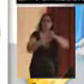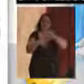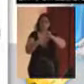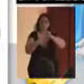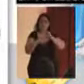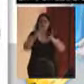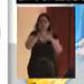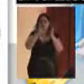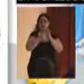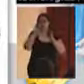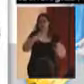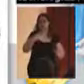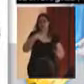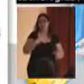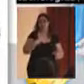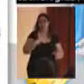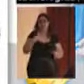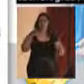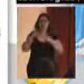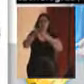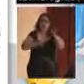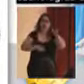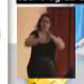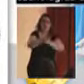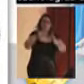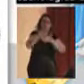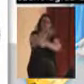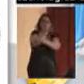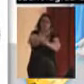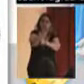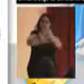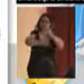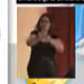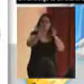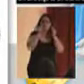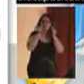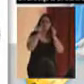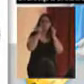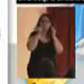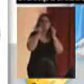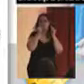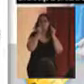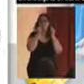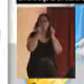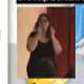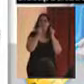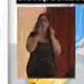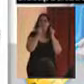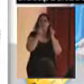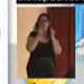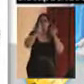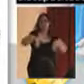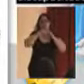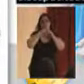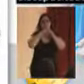of content to be used. And how do we do this? Well, these technologies for the accessibility of the visually impaired in